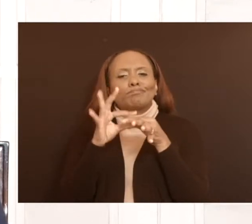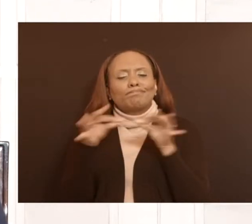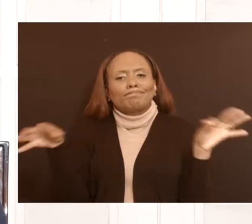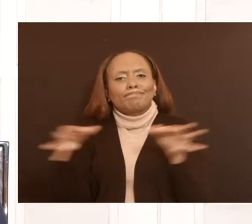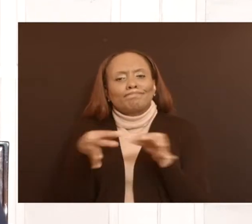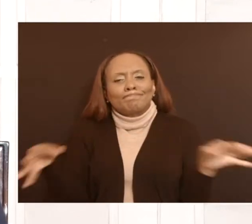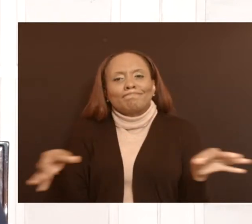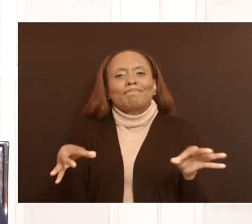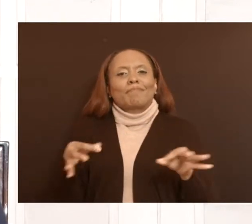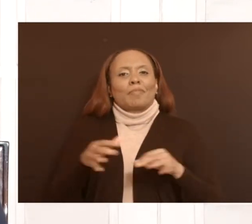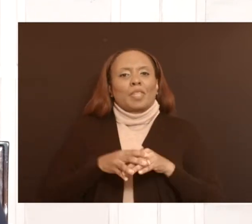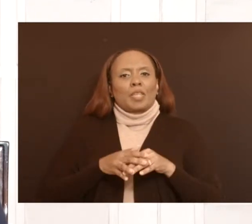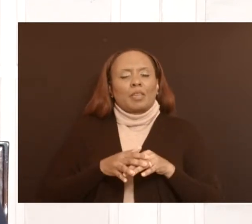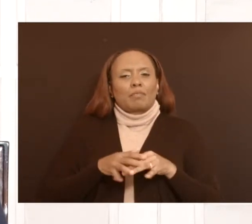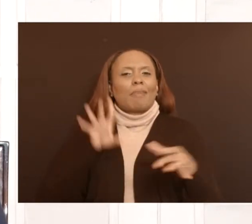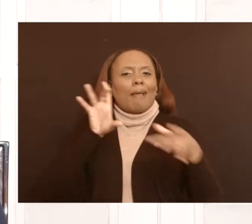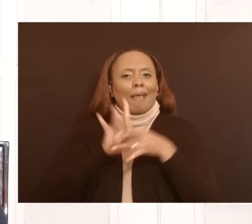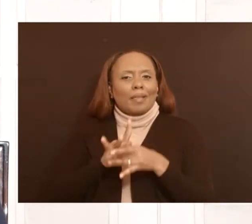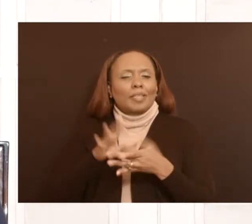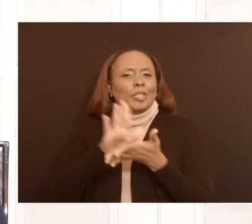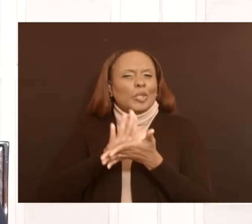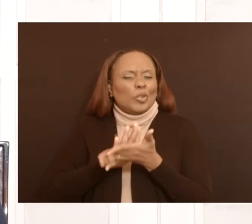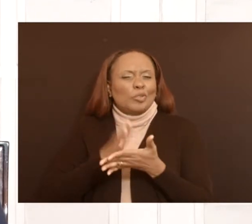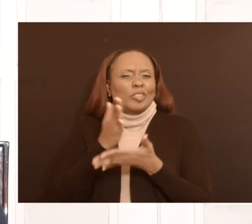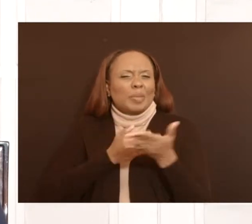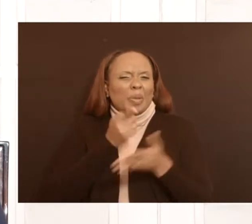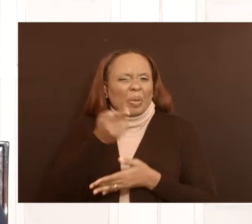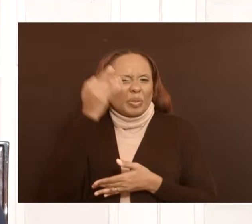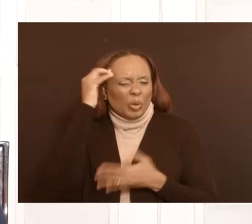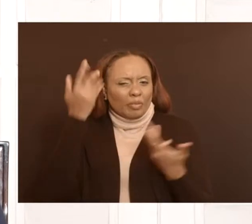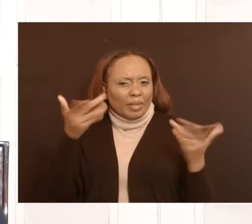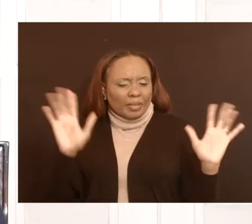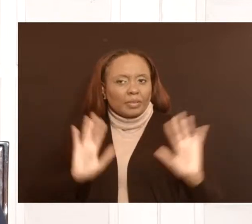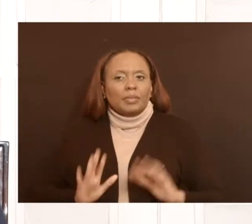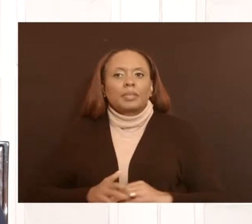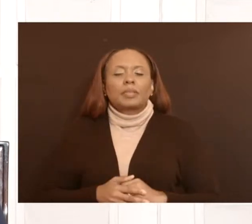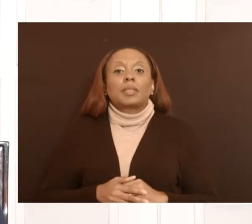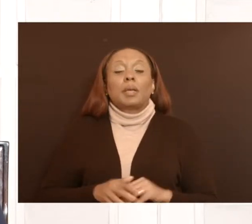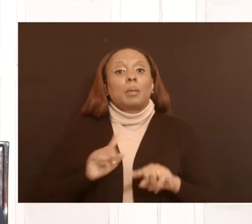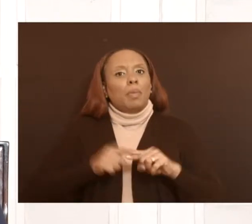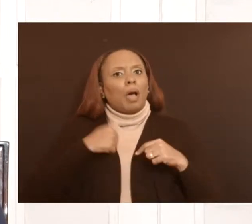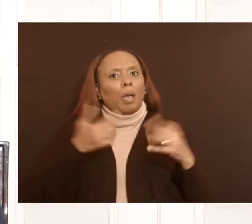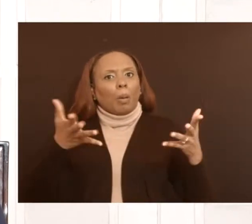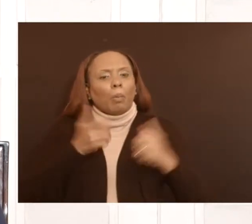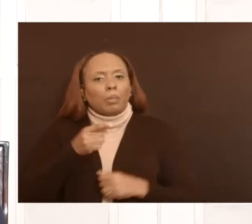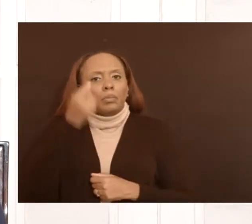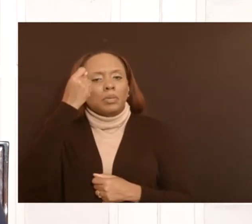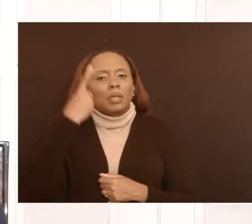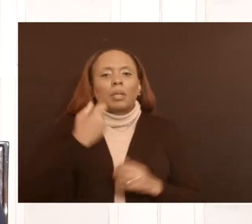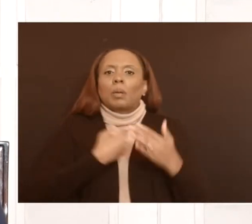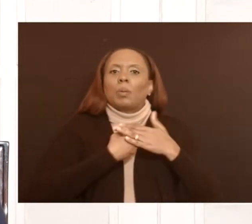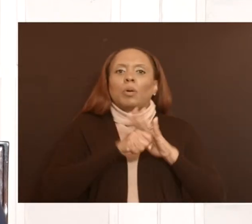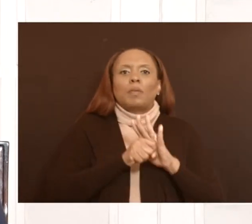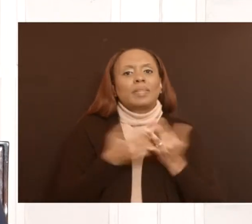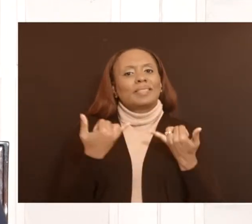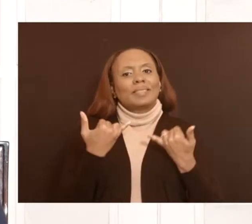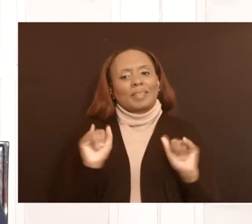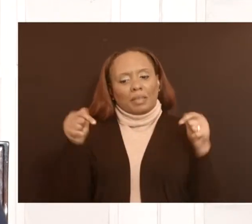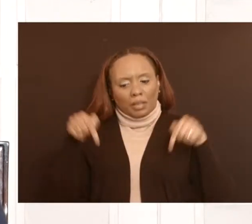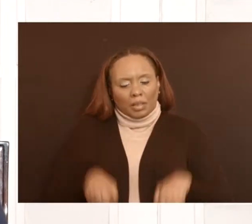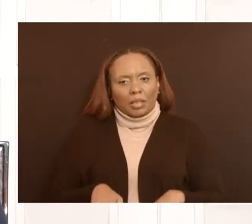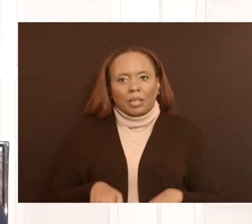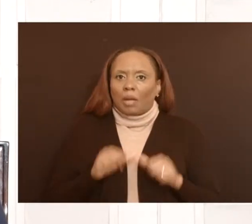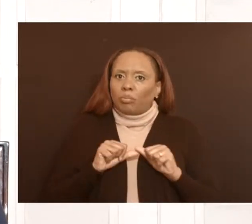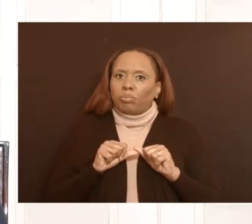about that information that I just gave you? COVID has gone nowhere. And I want you to be first aware of that. And I